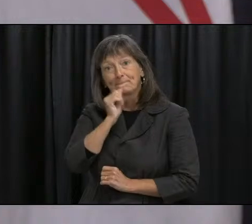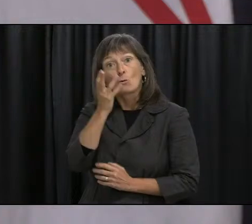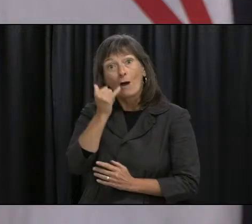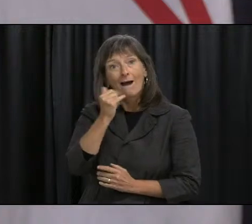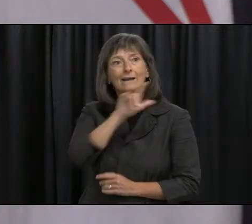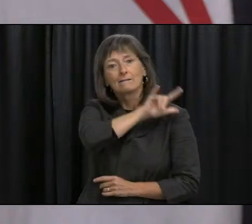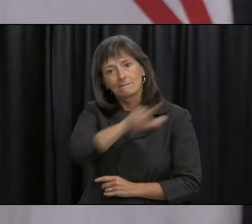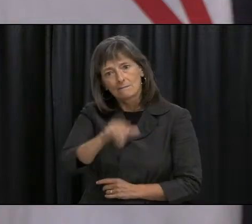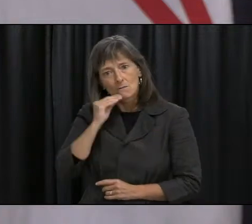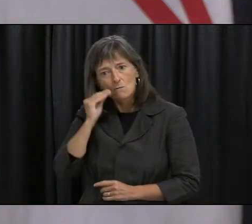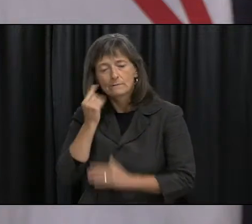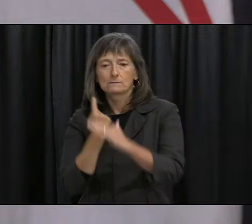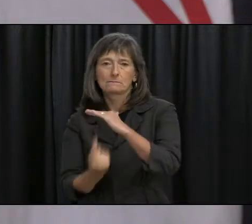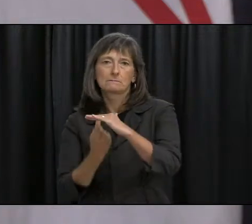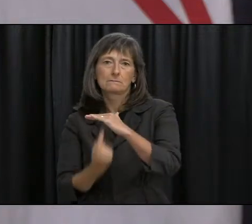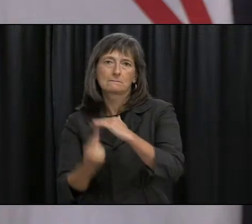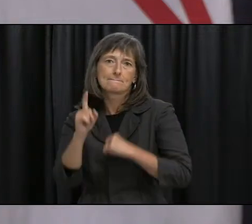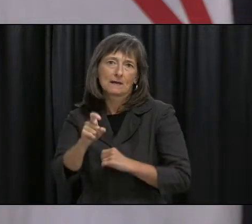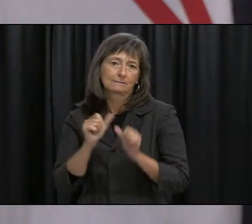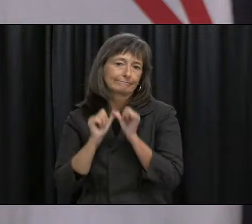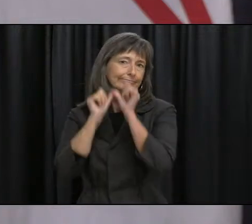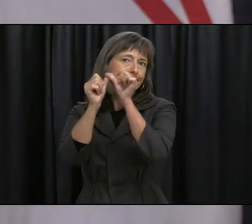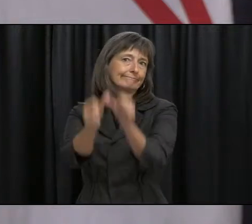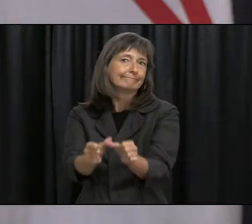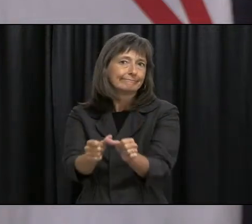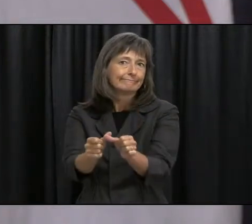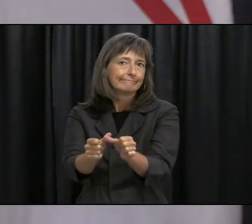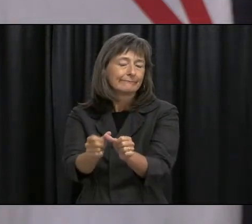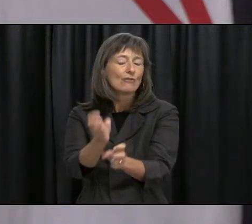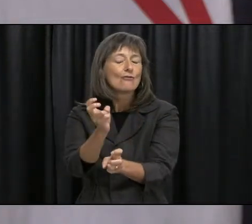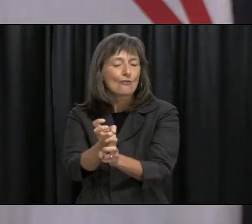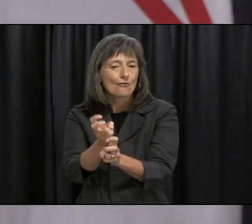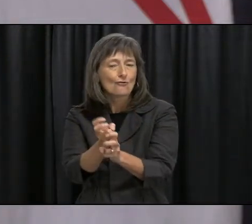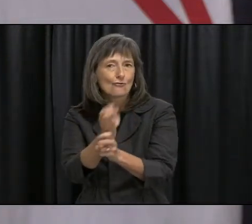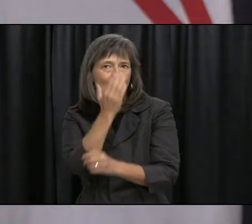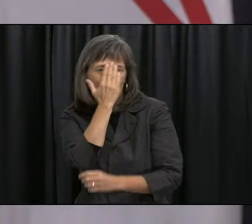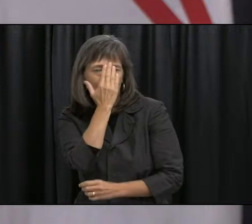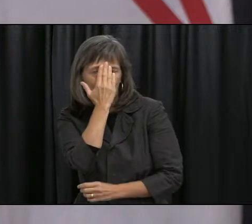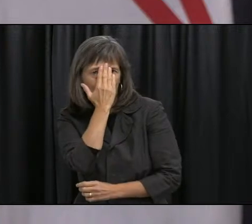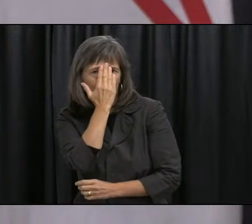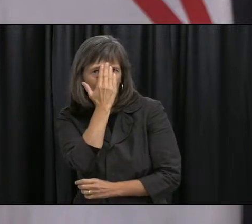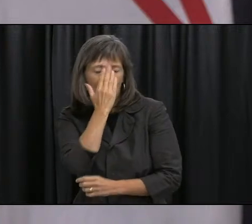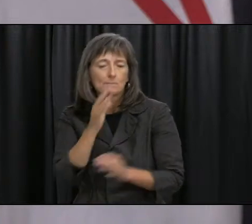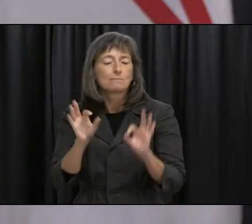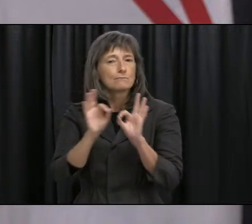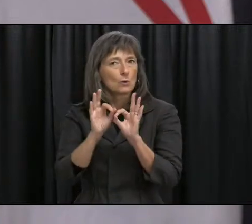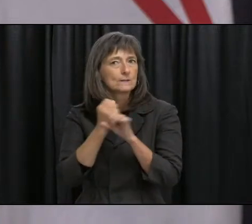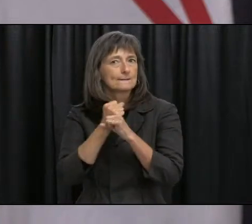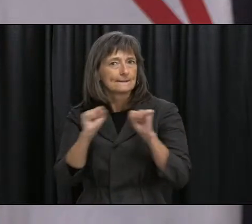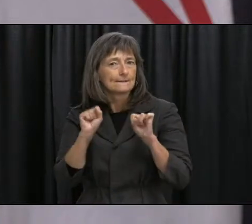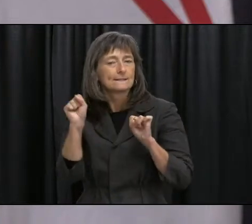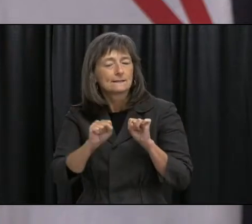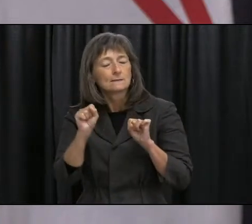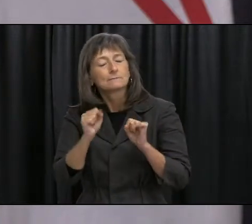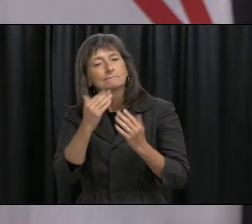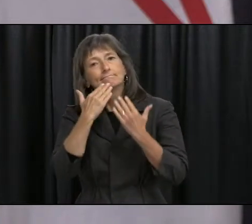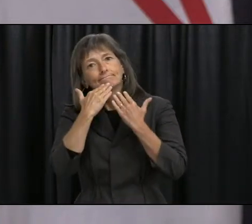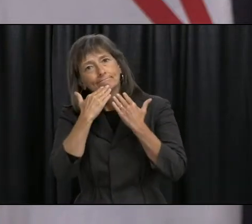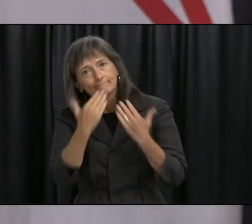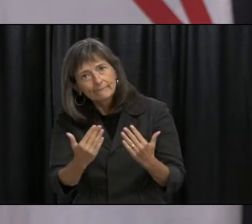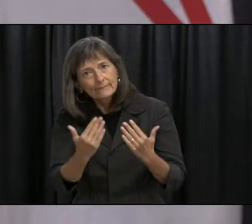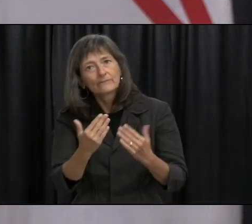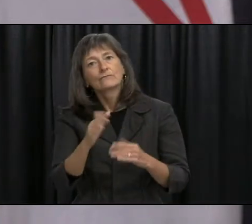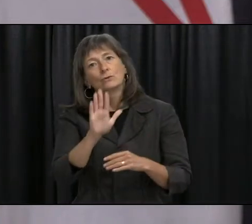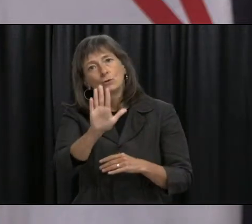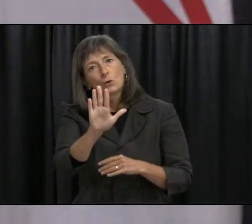they return home. This has been a difficult yet important safety measure, and I thank you sincerely for doing your part to keep